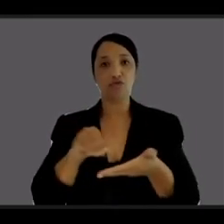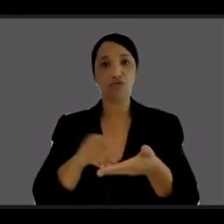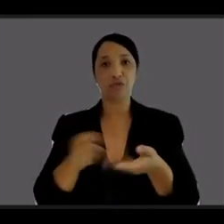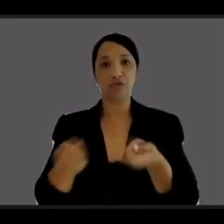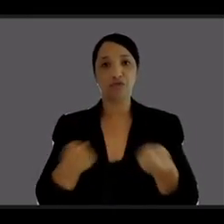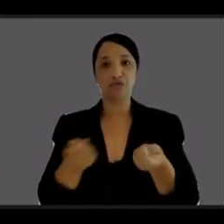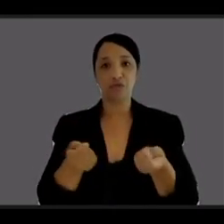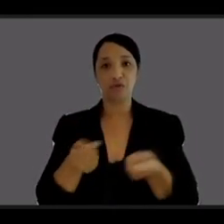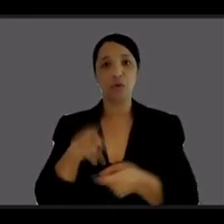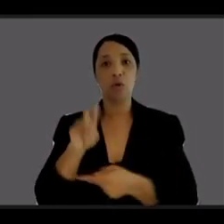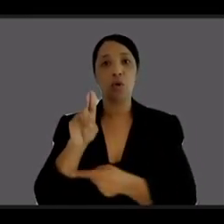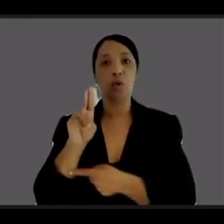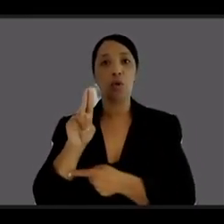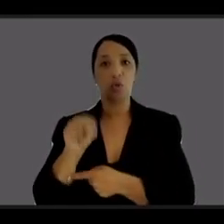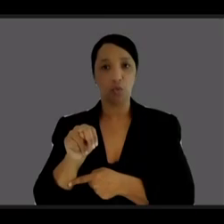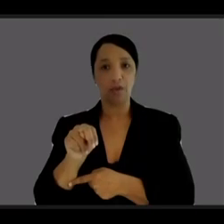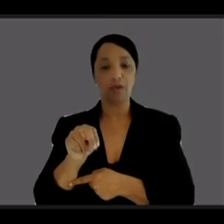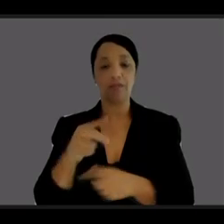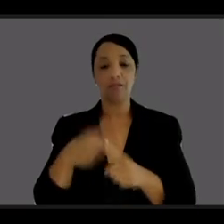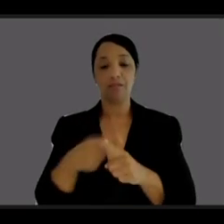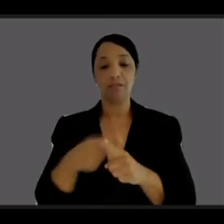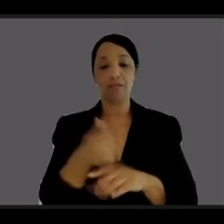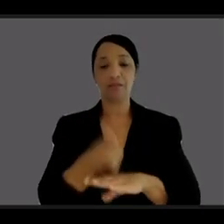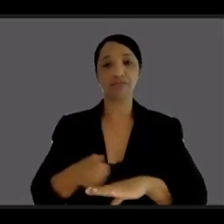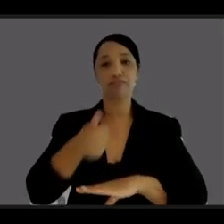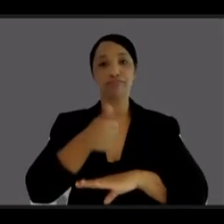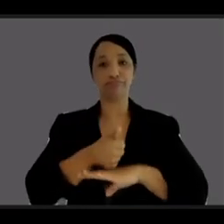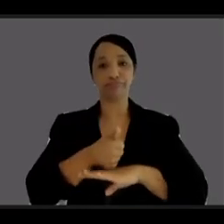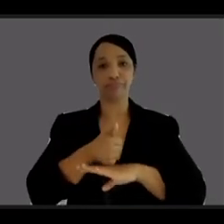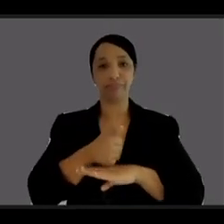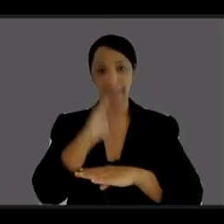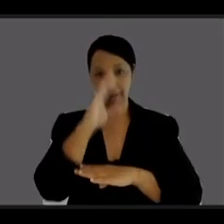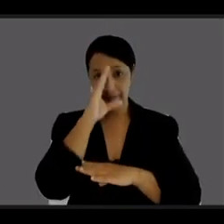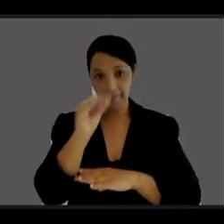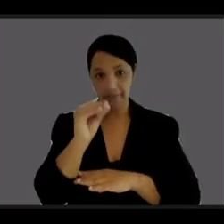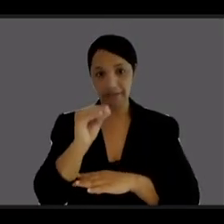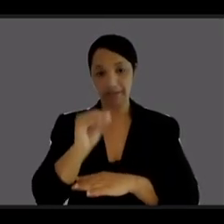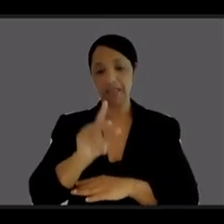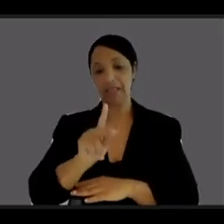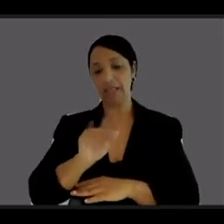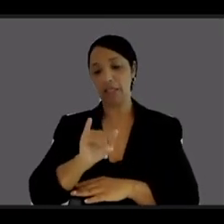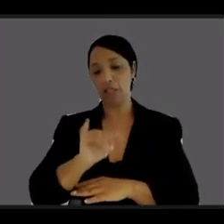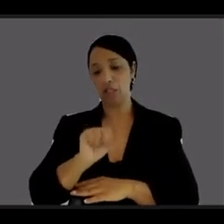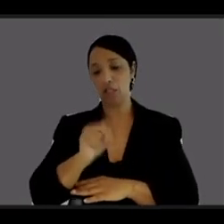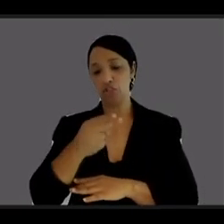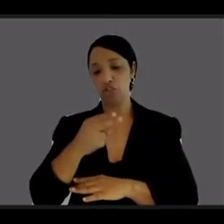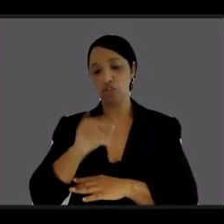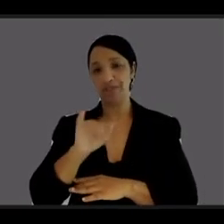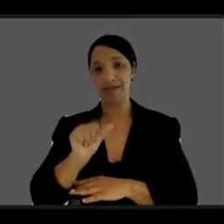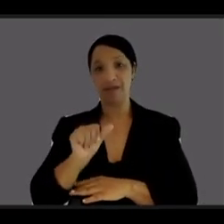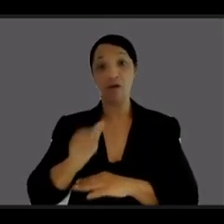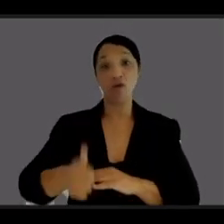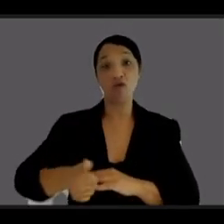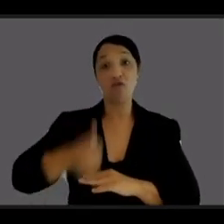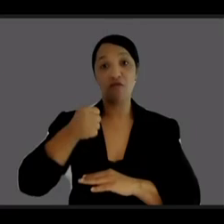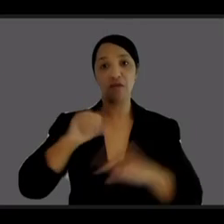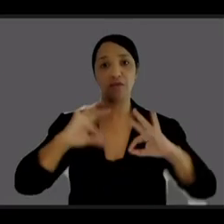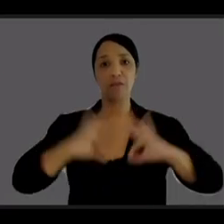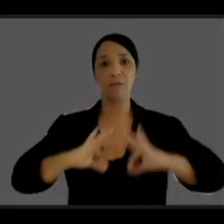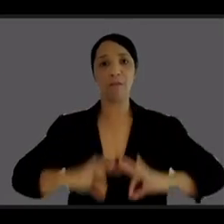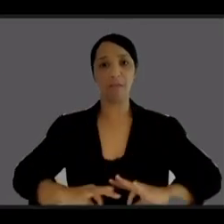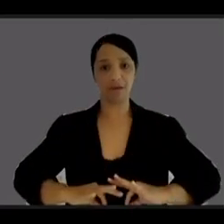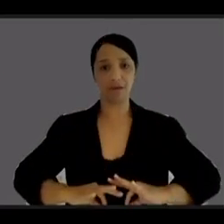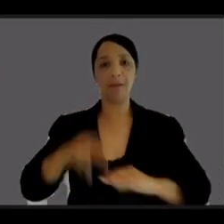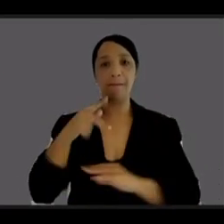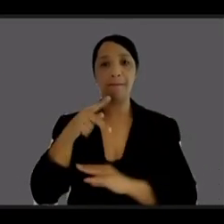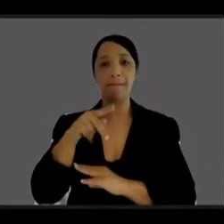and His Excellency Mr. Kishida Fumio, the Prime Minister of Japan, to the stage. So please welcome Mr.